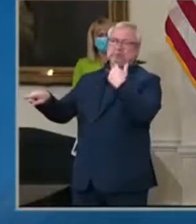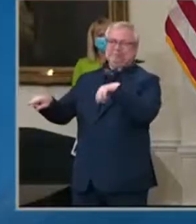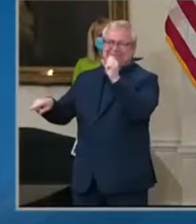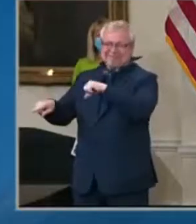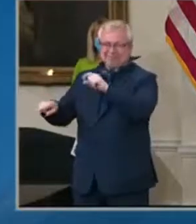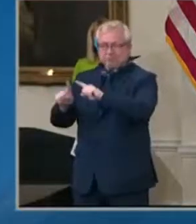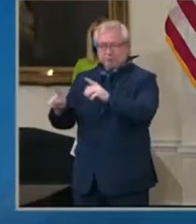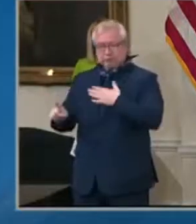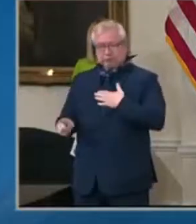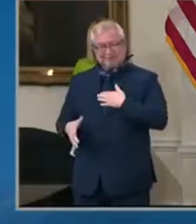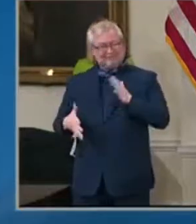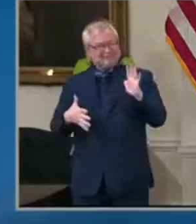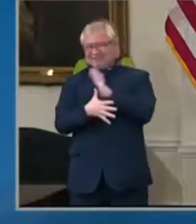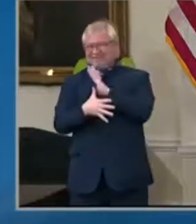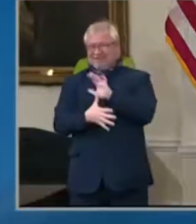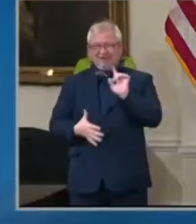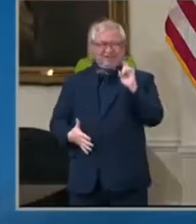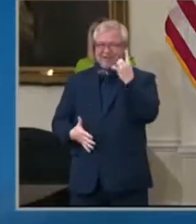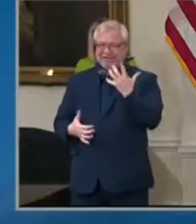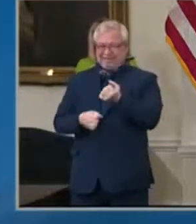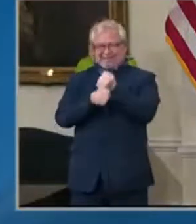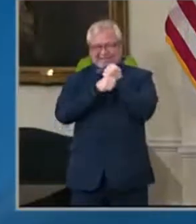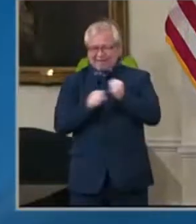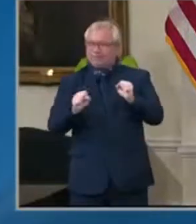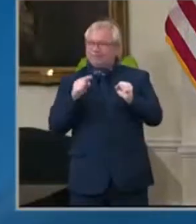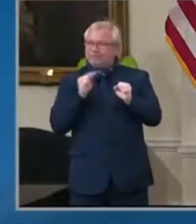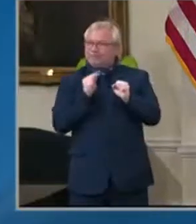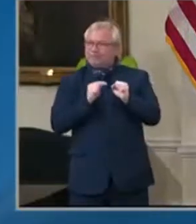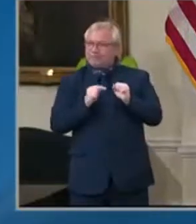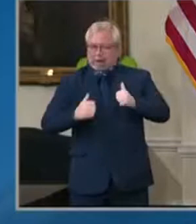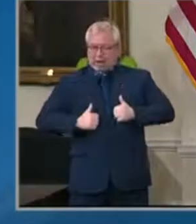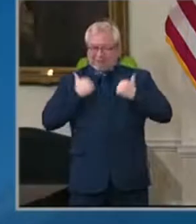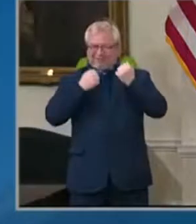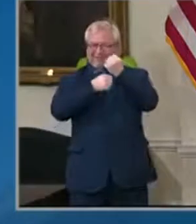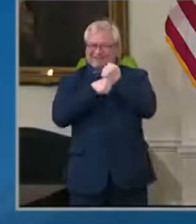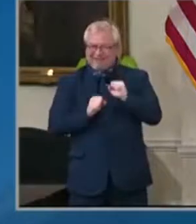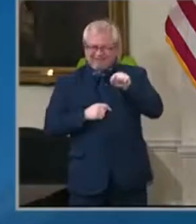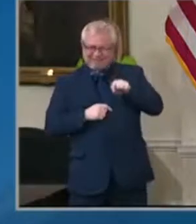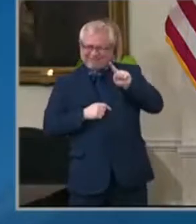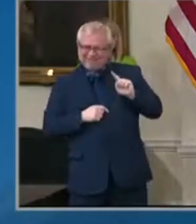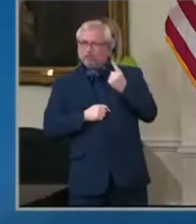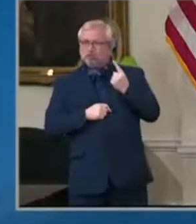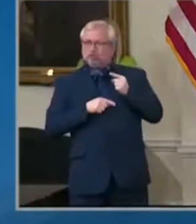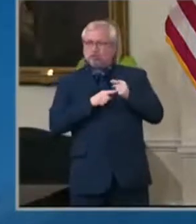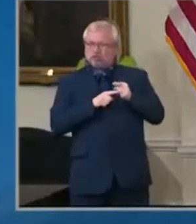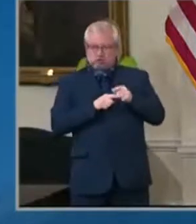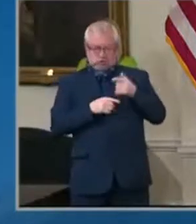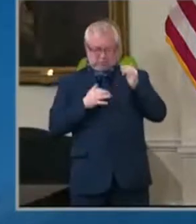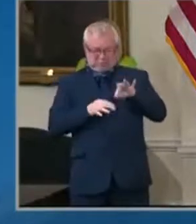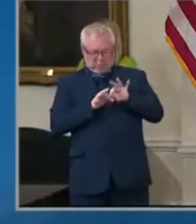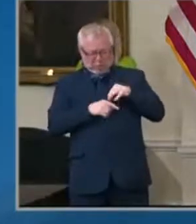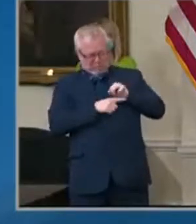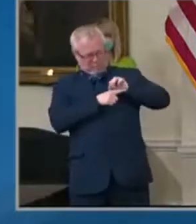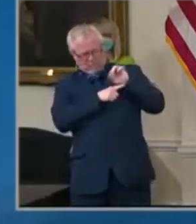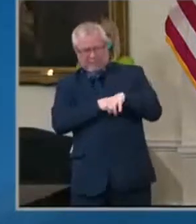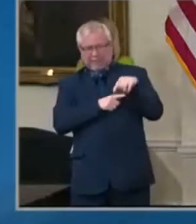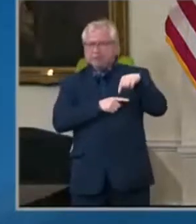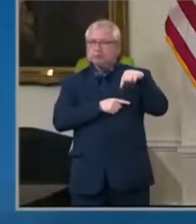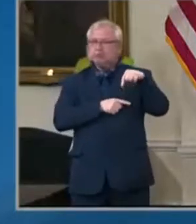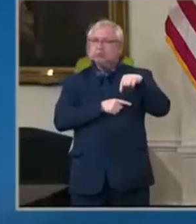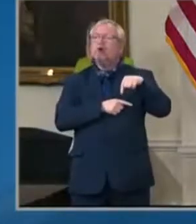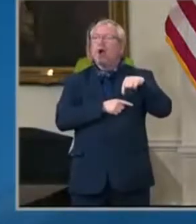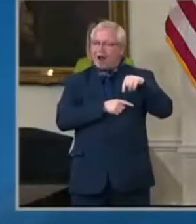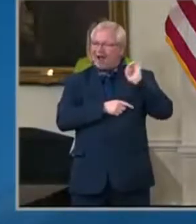Marylanders safe, saving lives and defeating this hidden enemy, there is absolutely